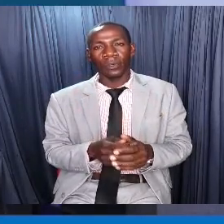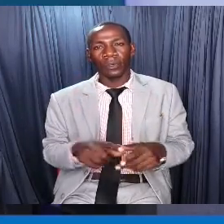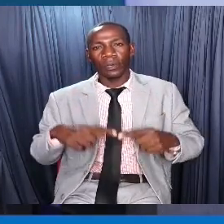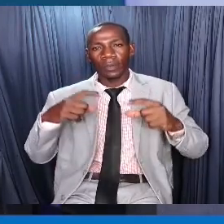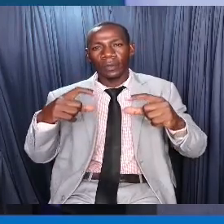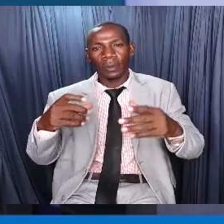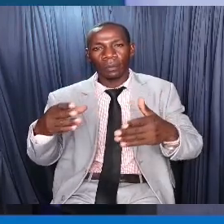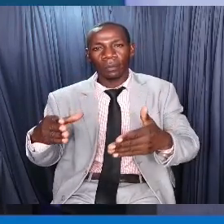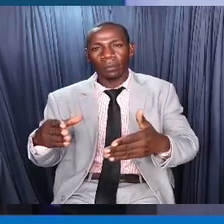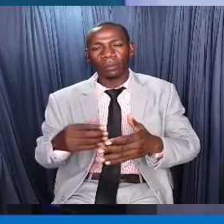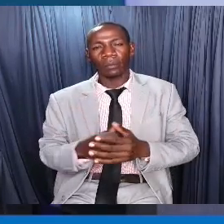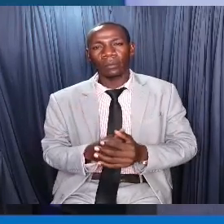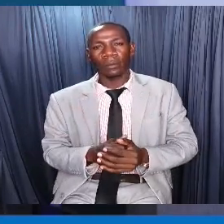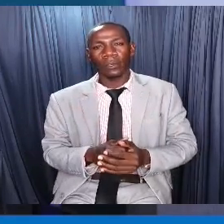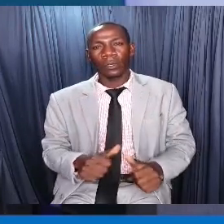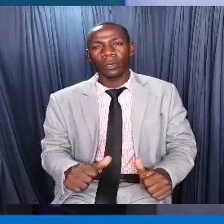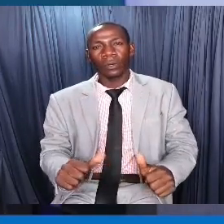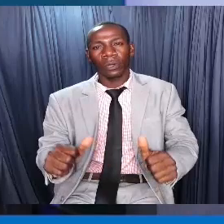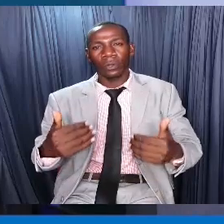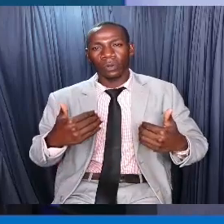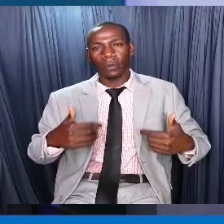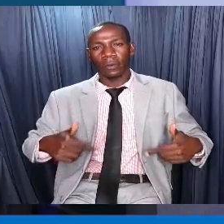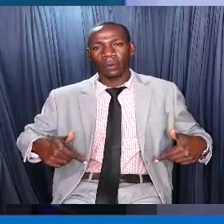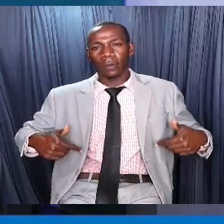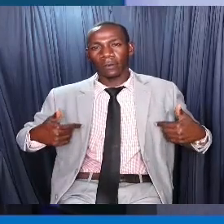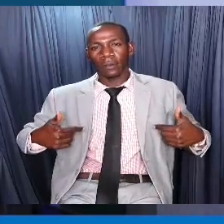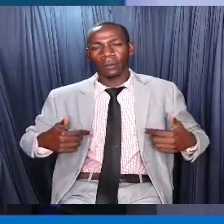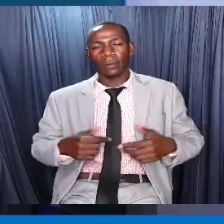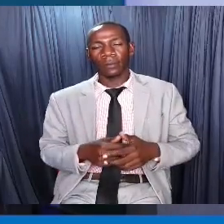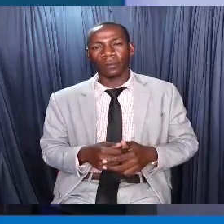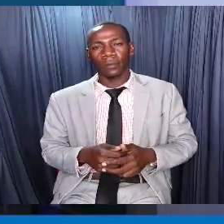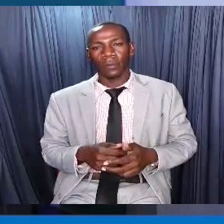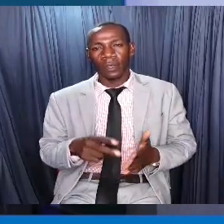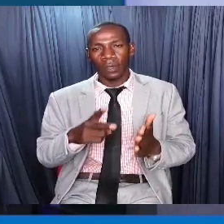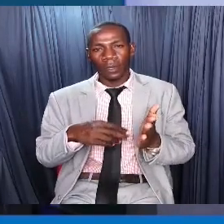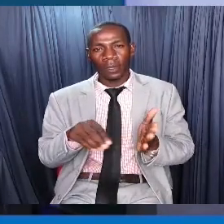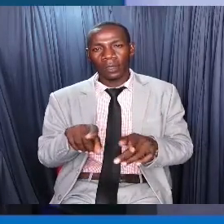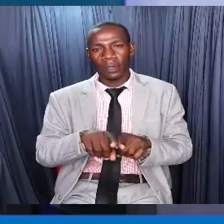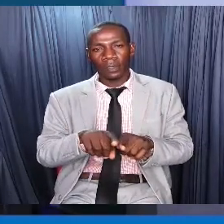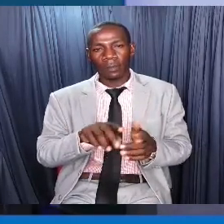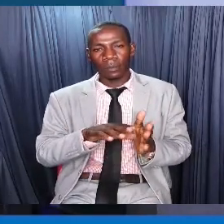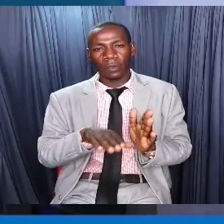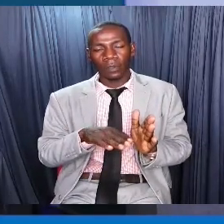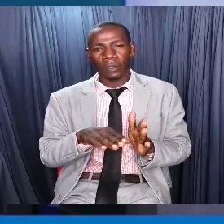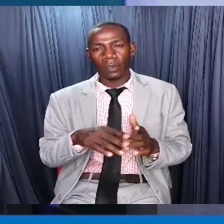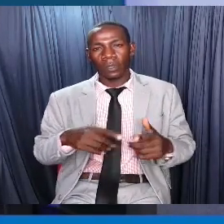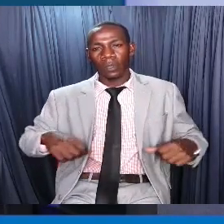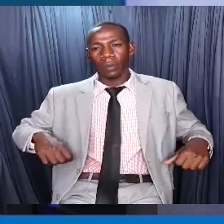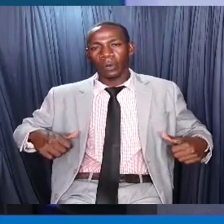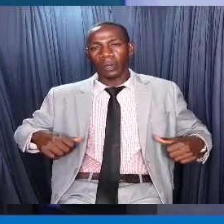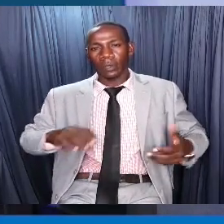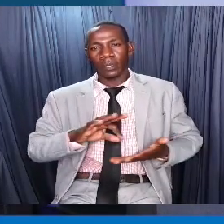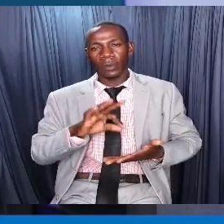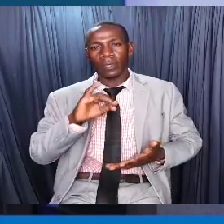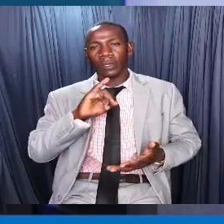Akamzawadi. And gifted him. Akaendelea kuwa na uzima. Then he continued living. Tusomee tena hapo mahali. Read for us again the same. Roho ya kiburi ni mbaya. The